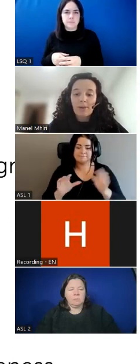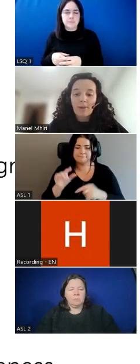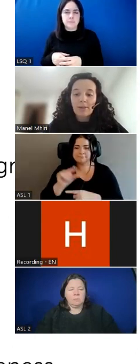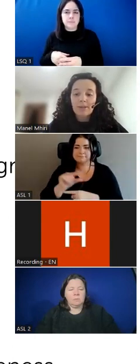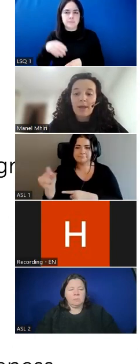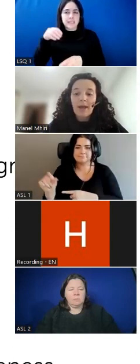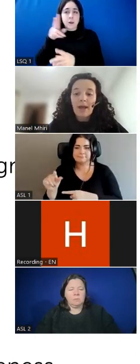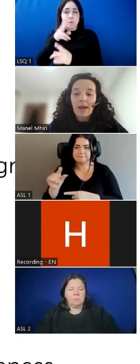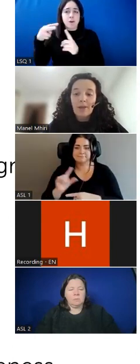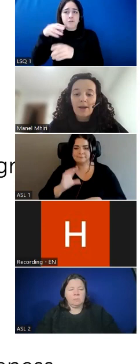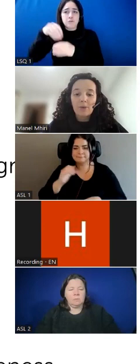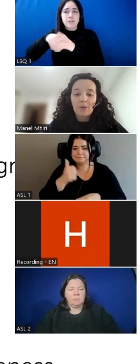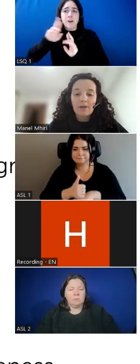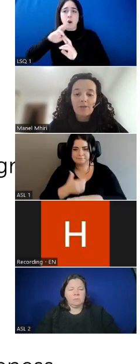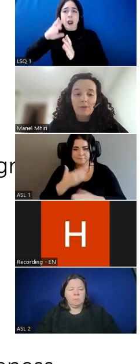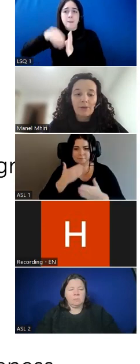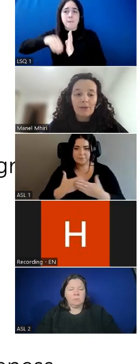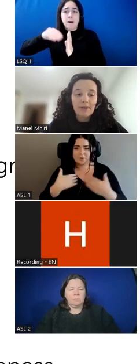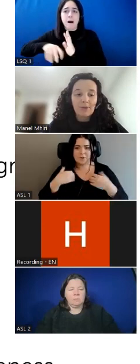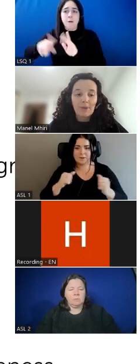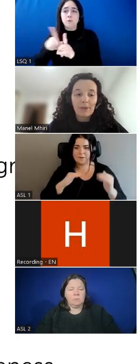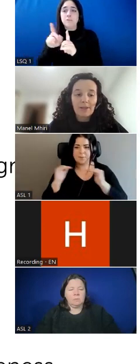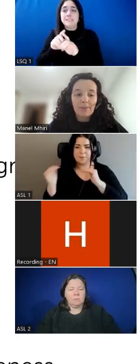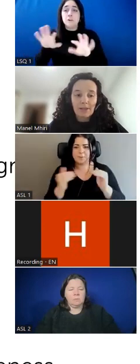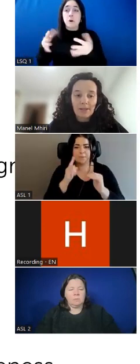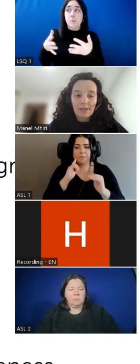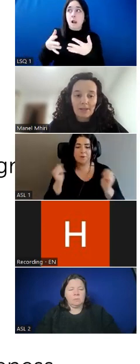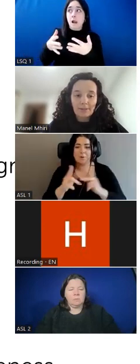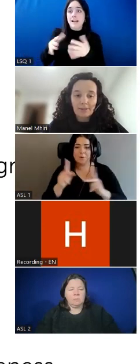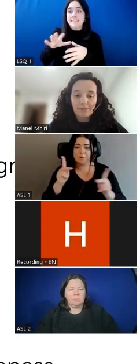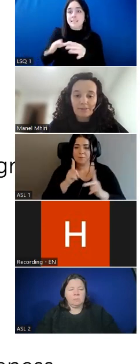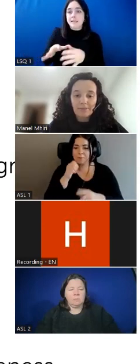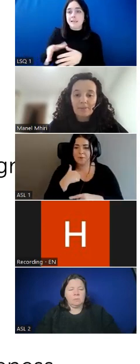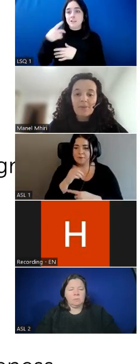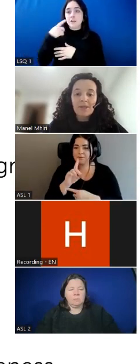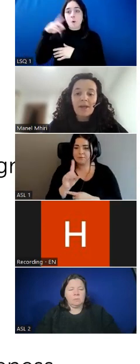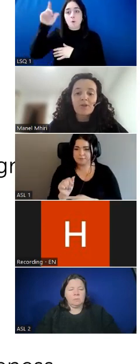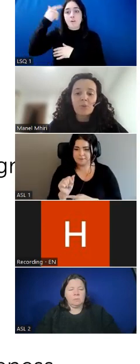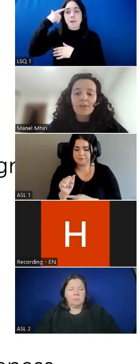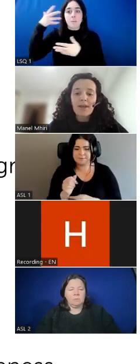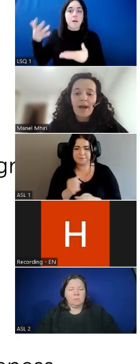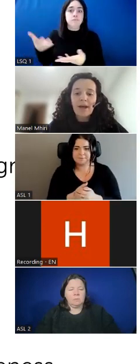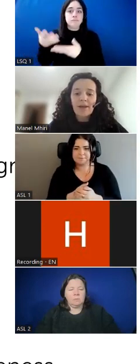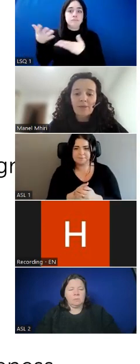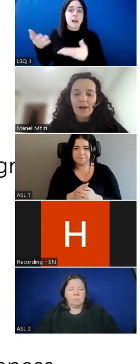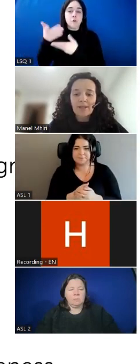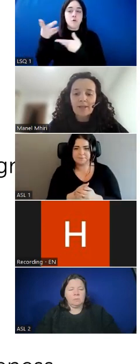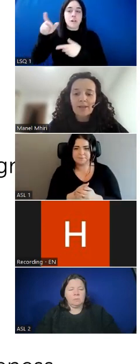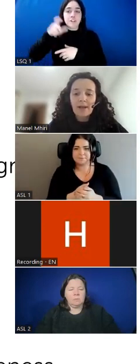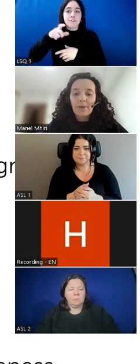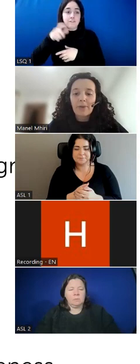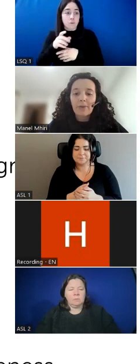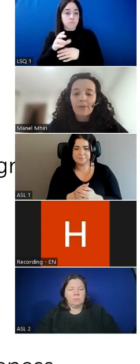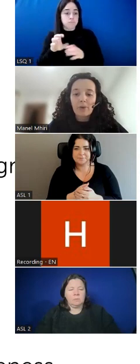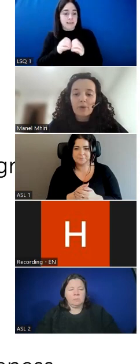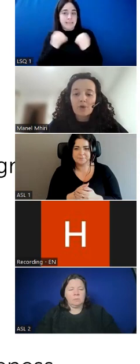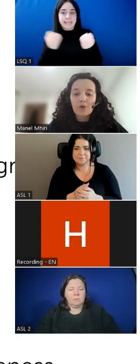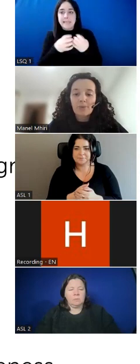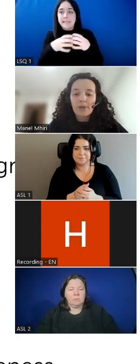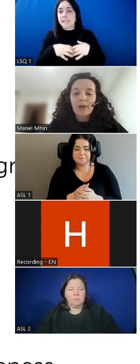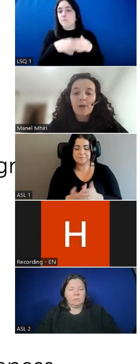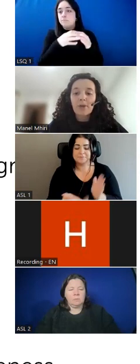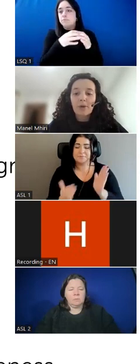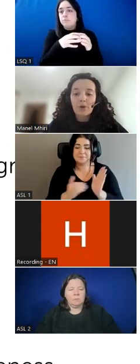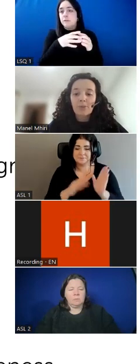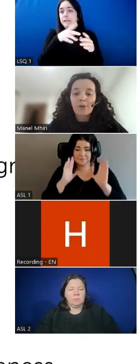to implement health equity for persons with disabilities. It was highly raised that the focus